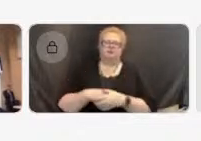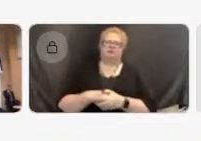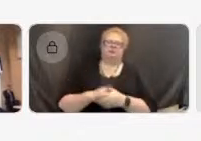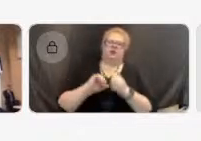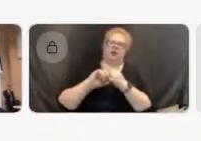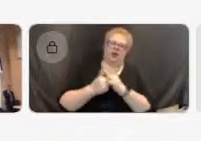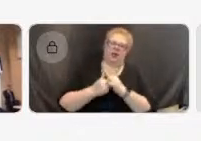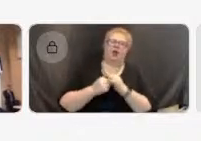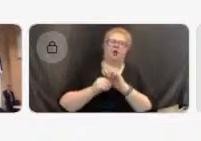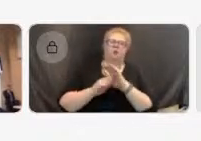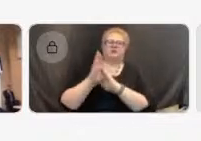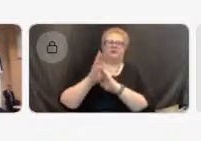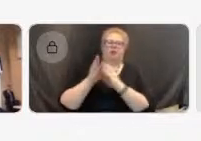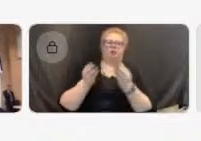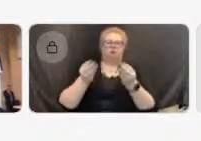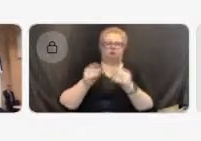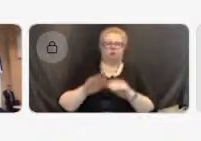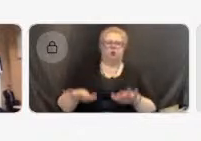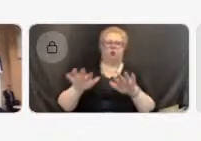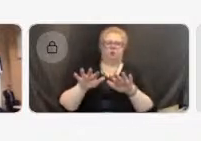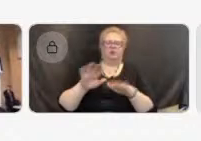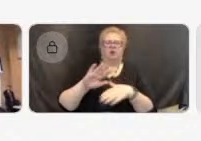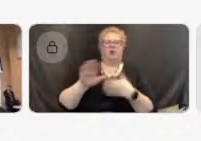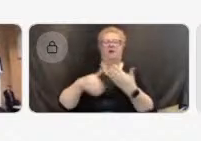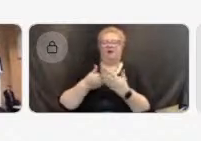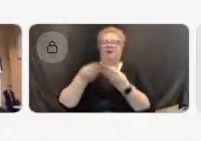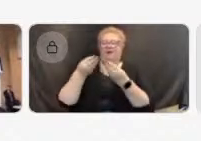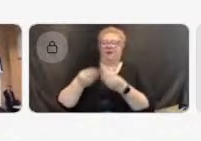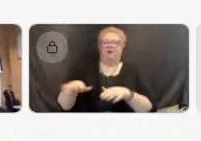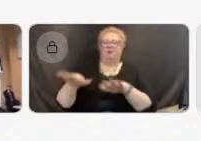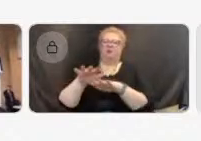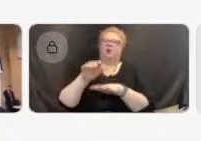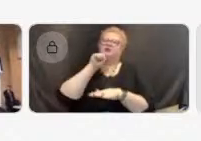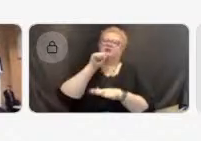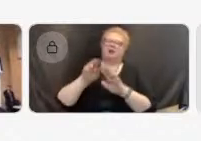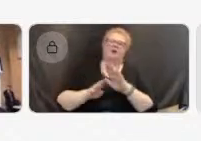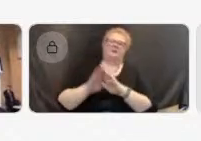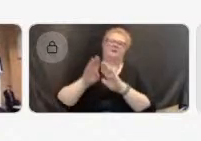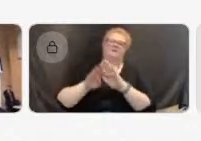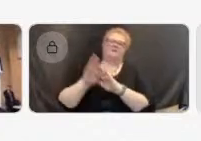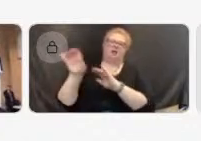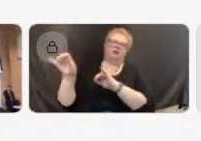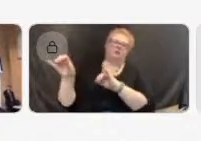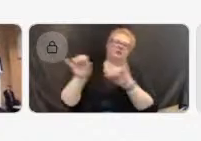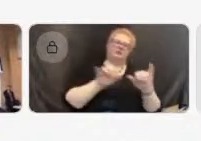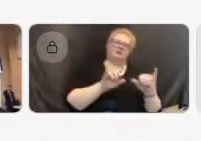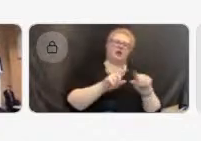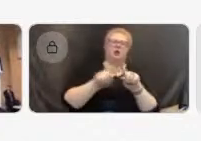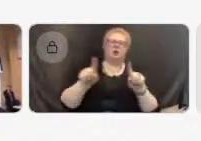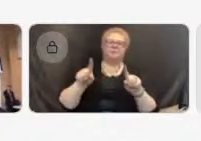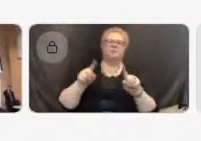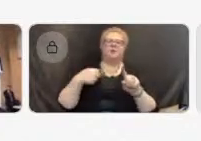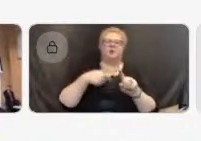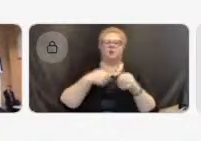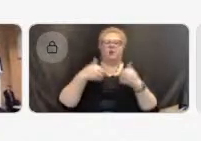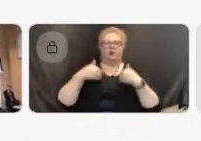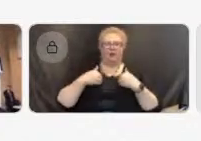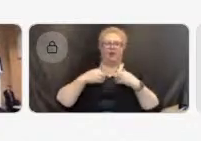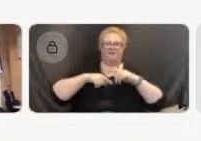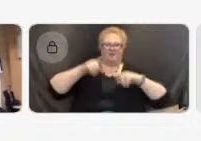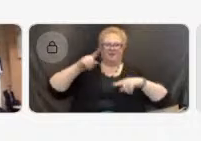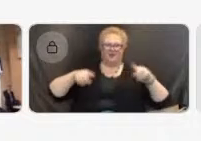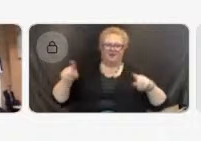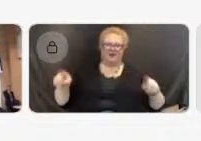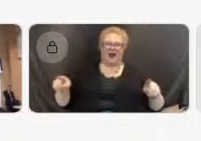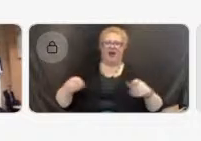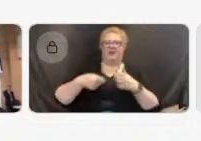All property doesn't develop the same. That's why we have a variety throughout Little Rock of different lot sizes, different price points. People